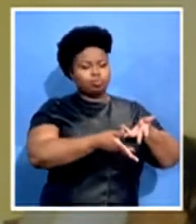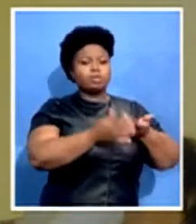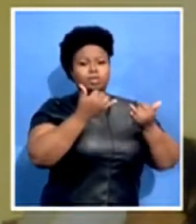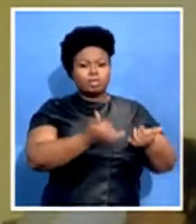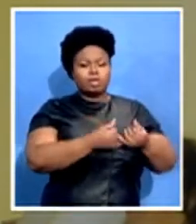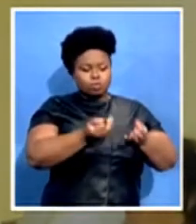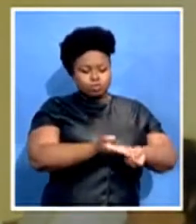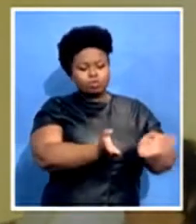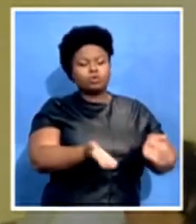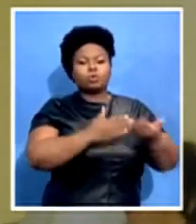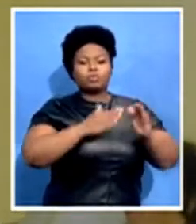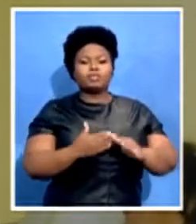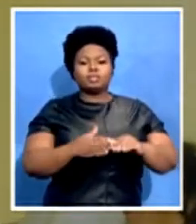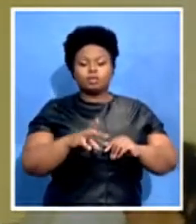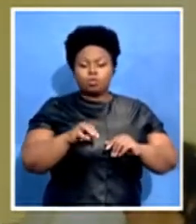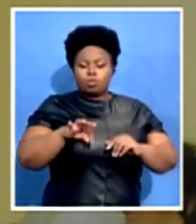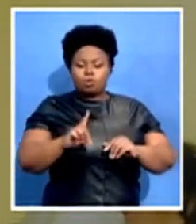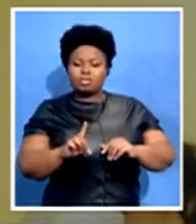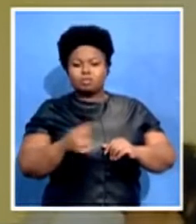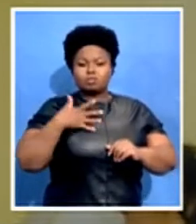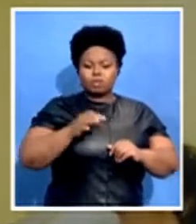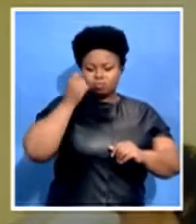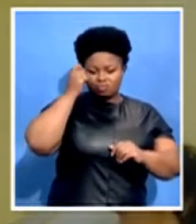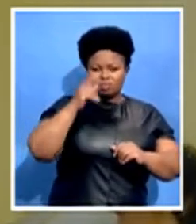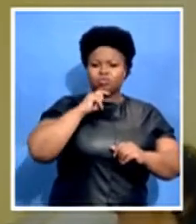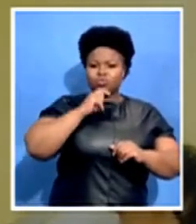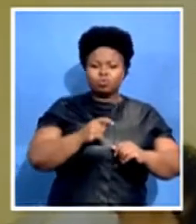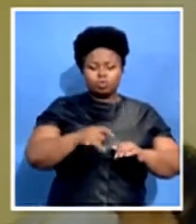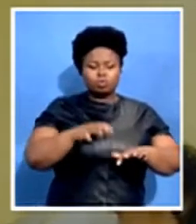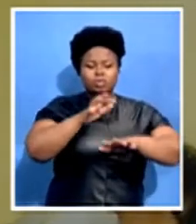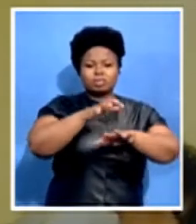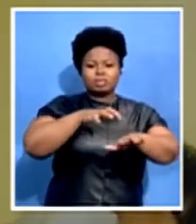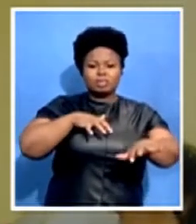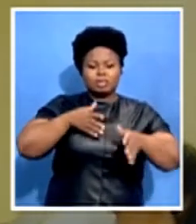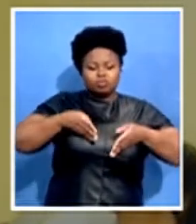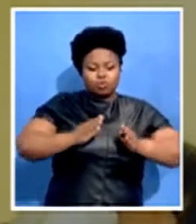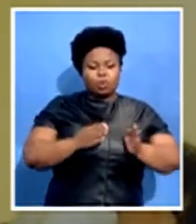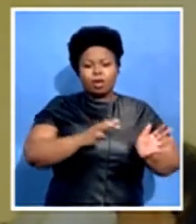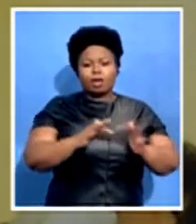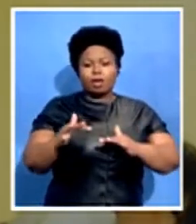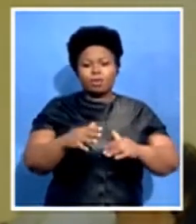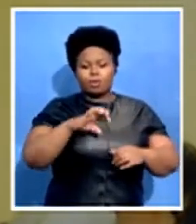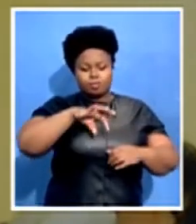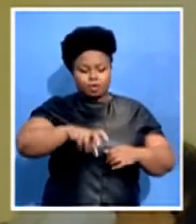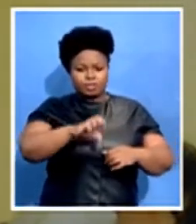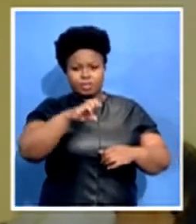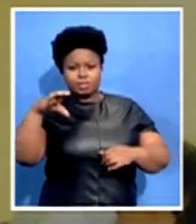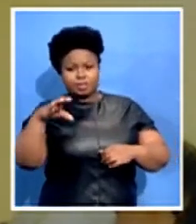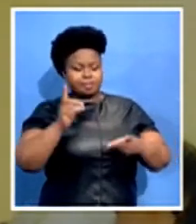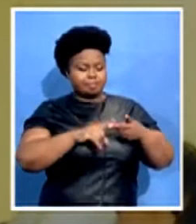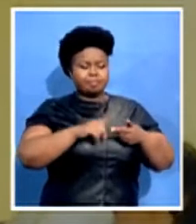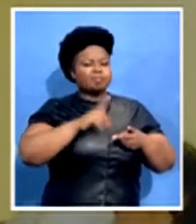to understand the terrain in the Eastern Cape and also to understand the available facilities and